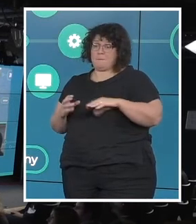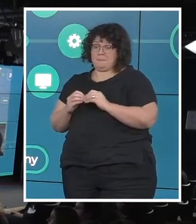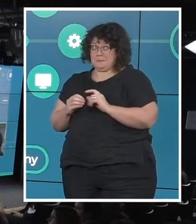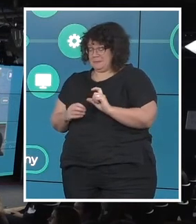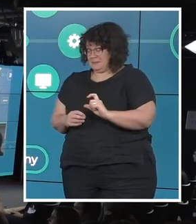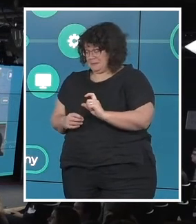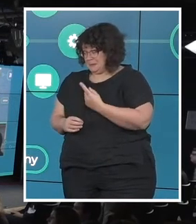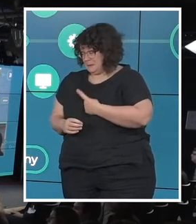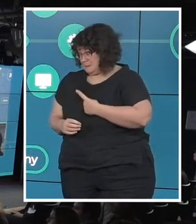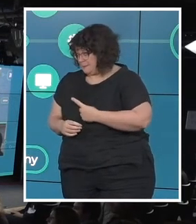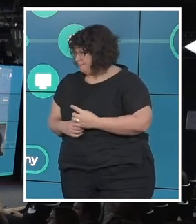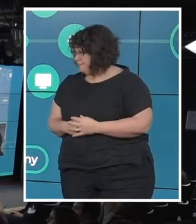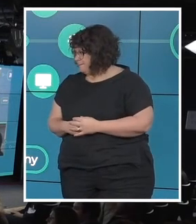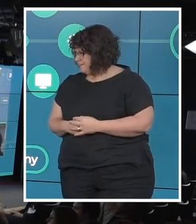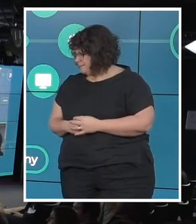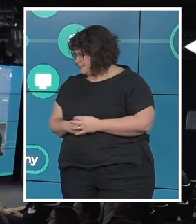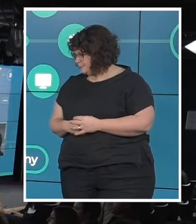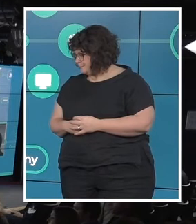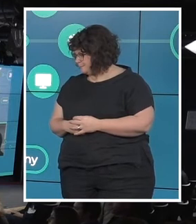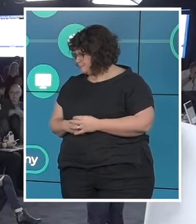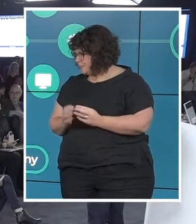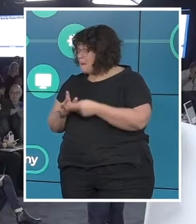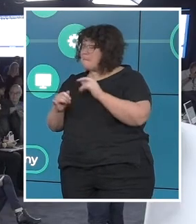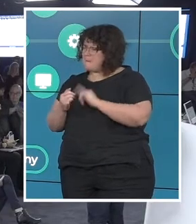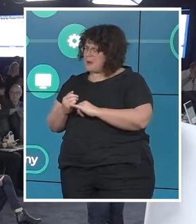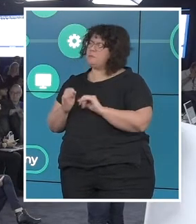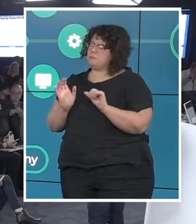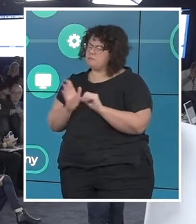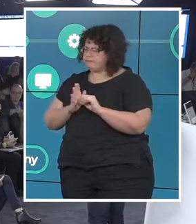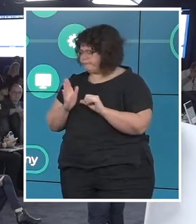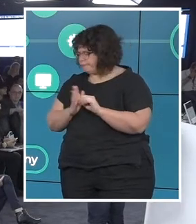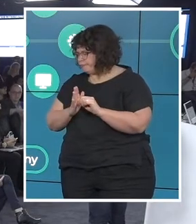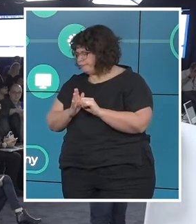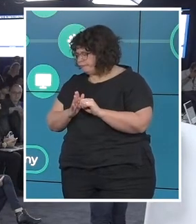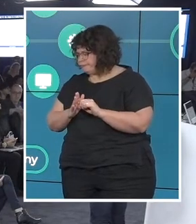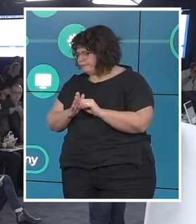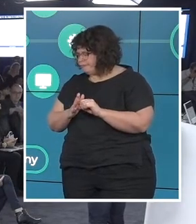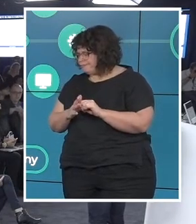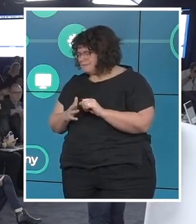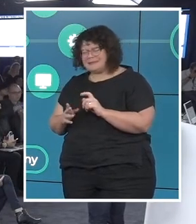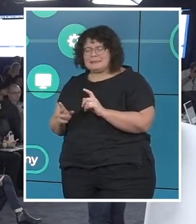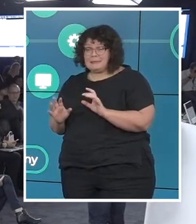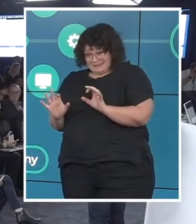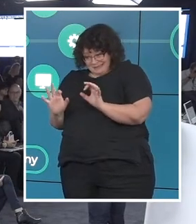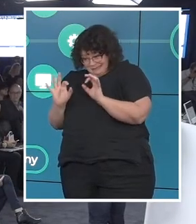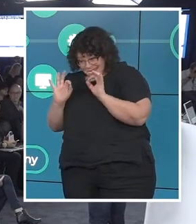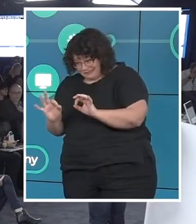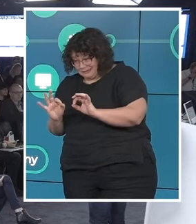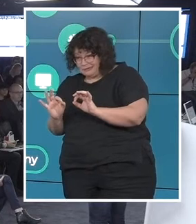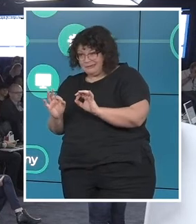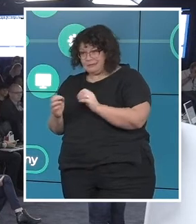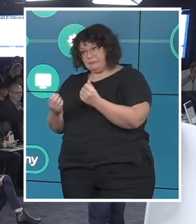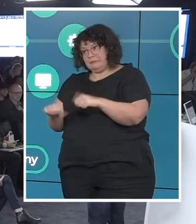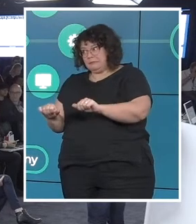Maps is a really tricky one, and you're never going to find an exact answer for the map itself. Obviously, we do a lot of maps, not necessarily in